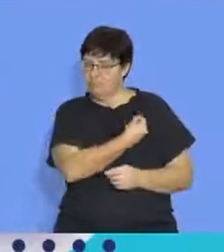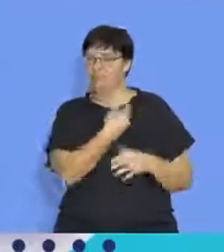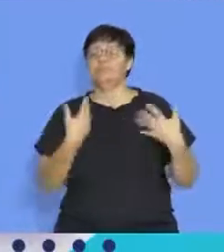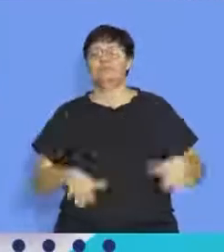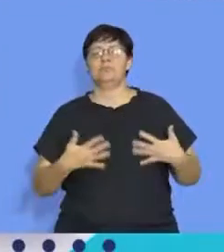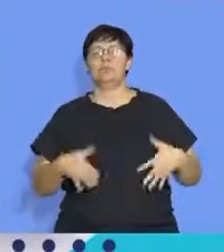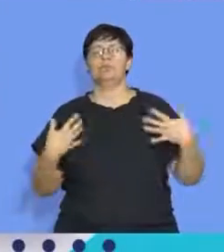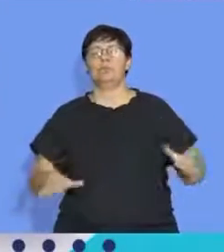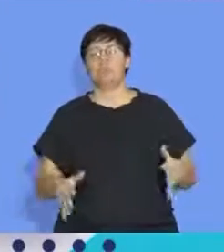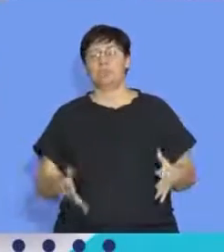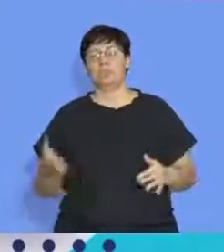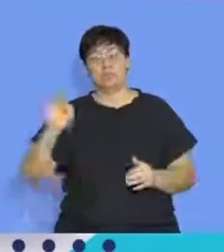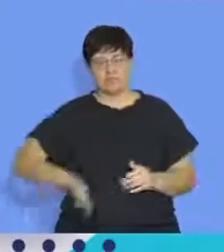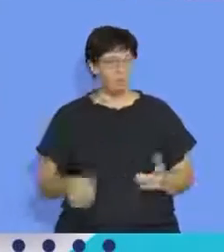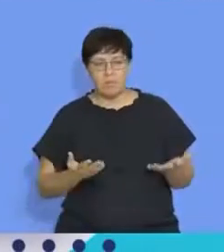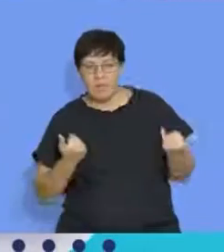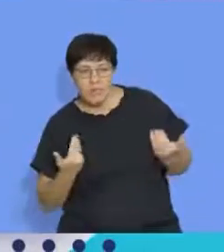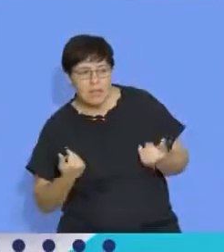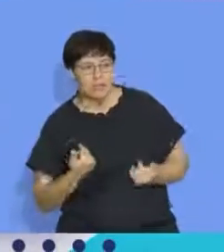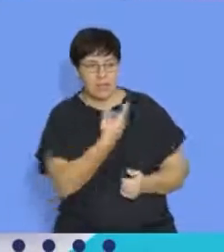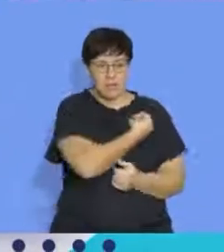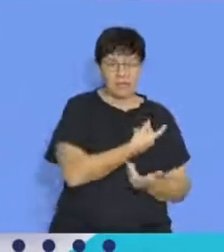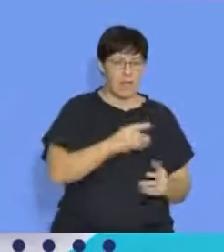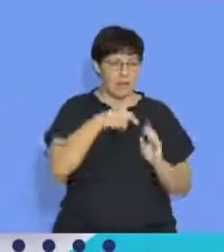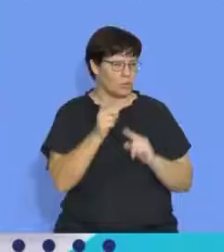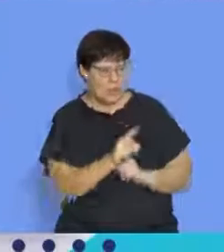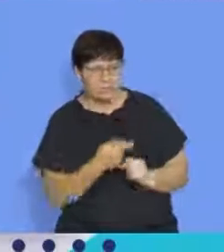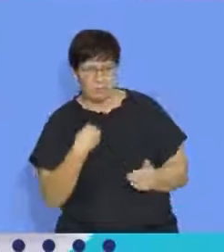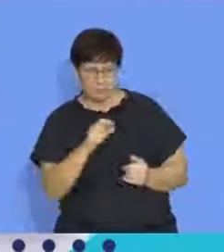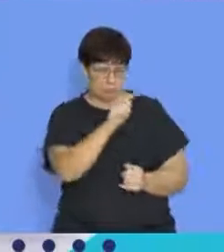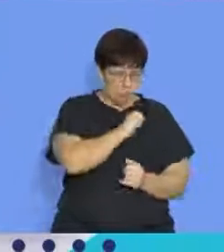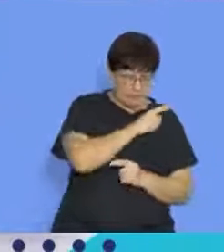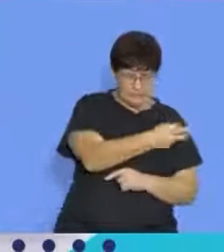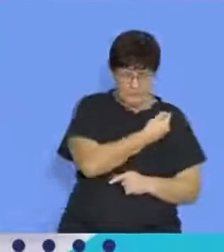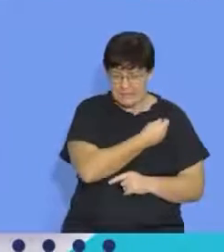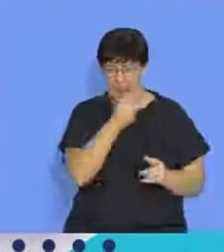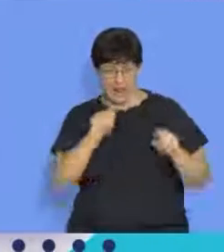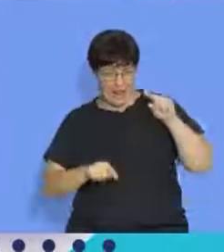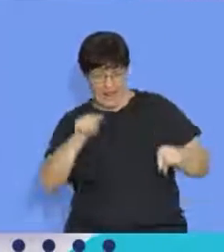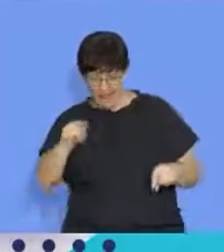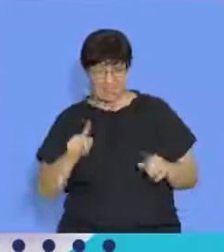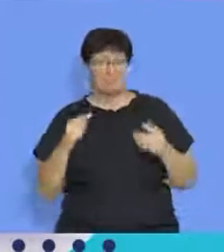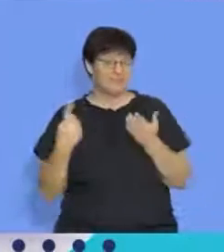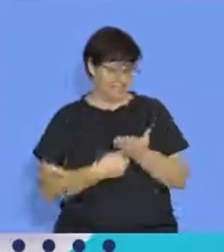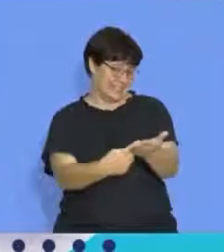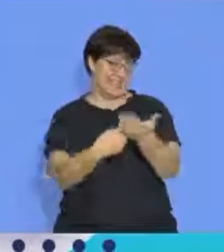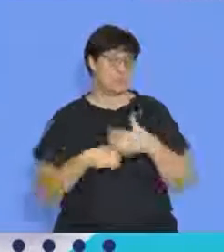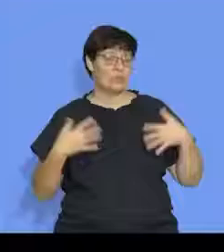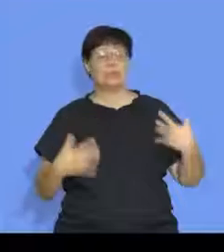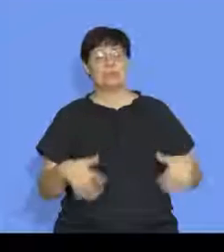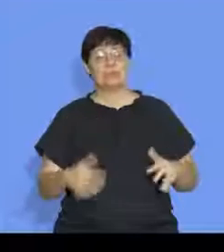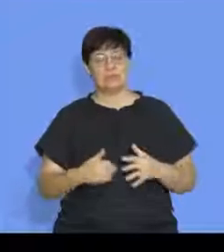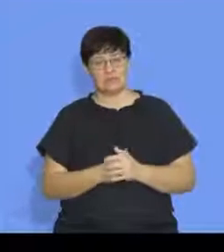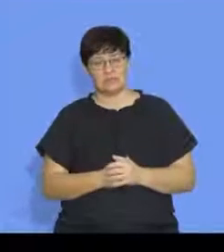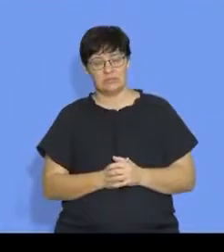huge. When are we going to get them? What are they about? Do I trust it? There's a lot of things to consider when we look at this.